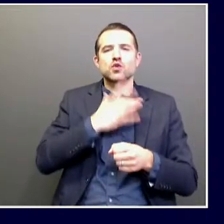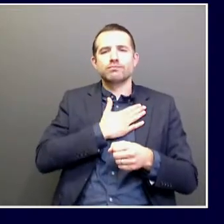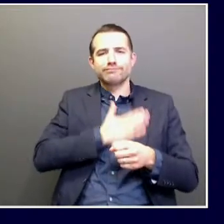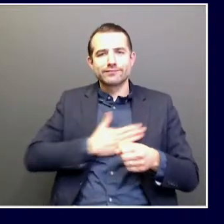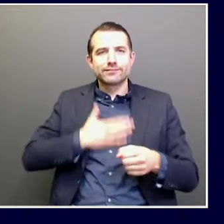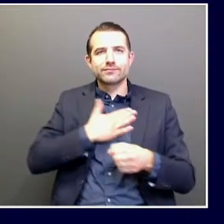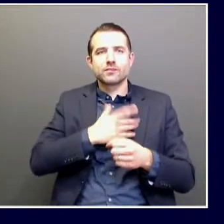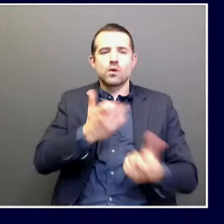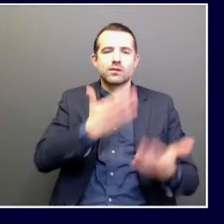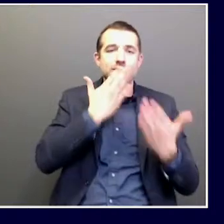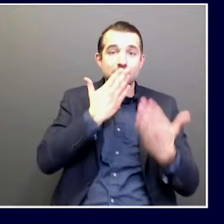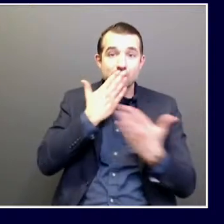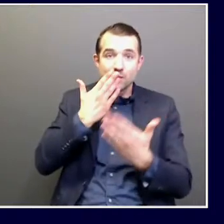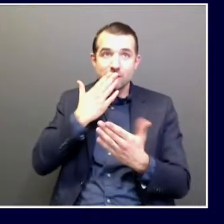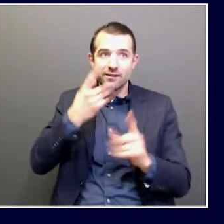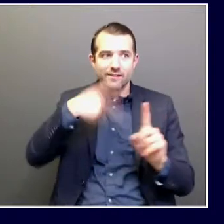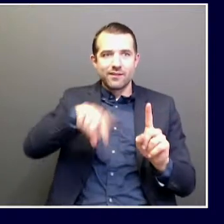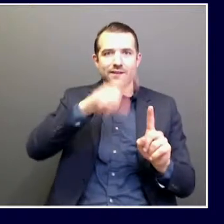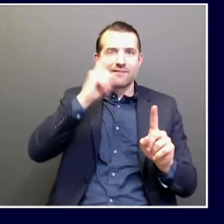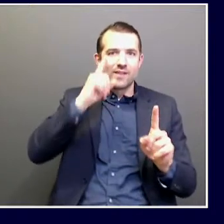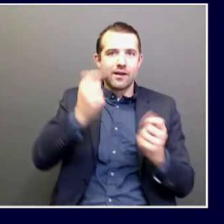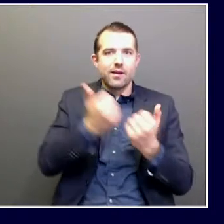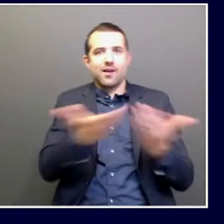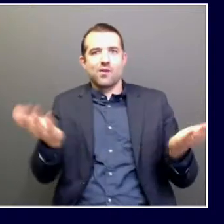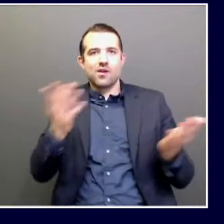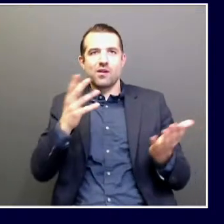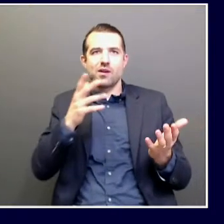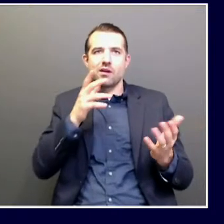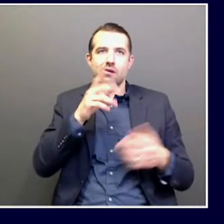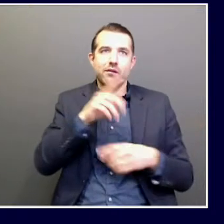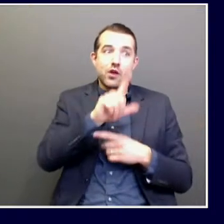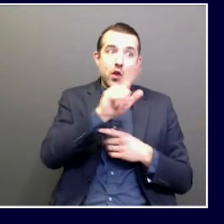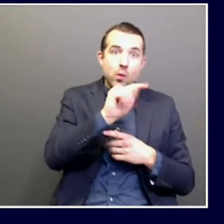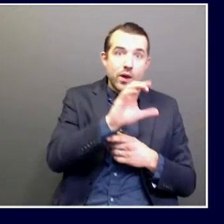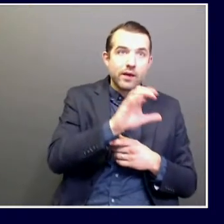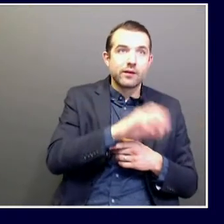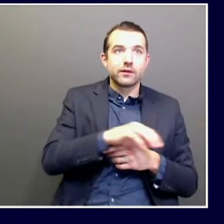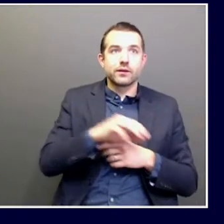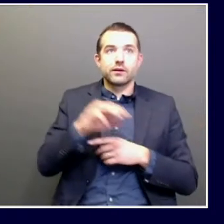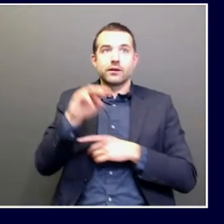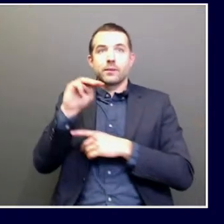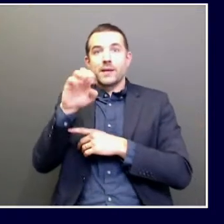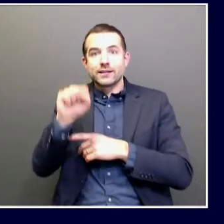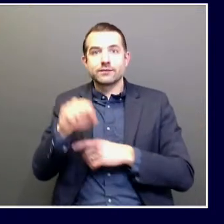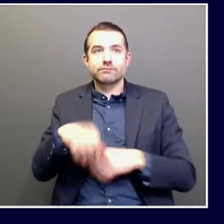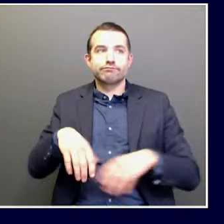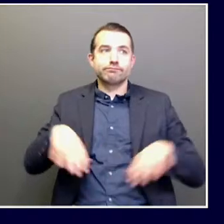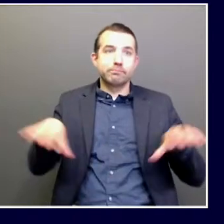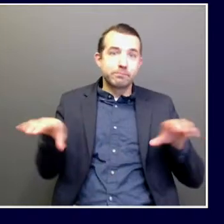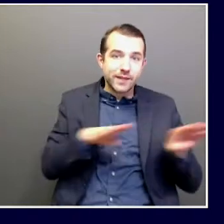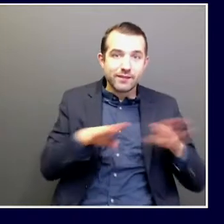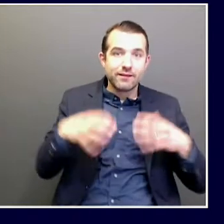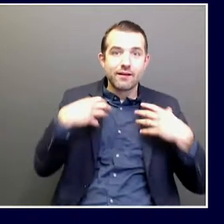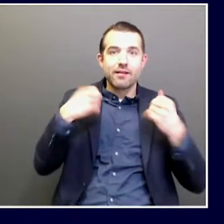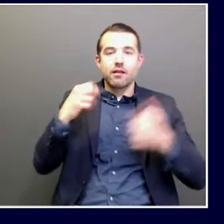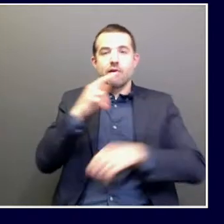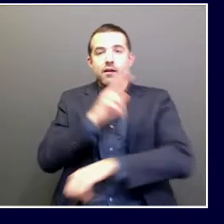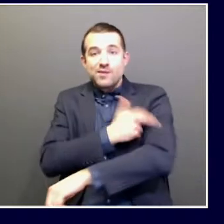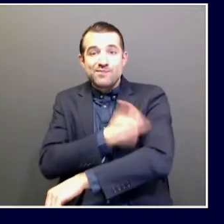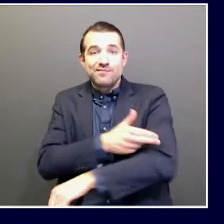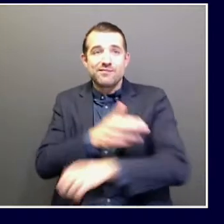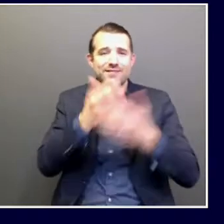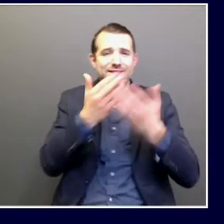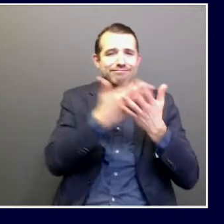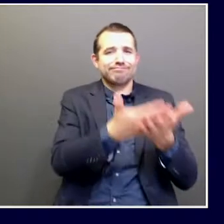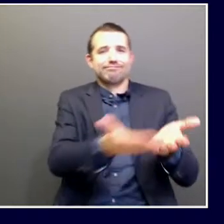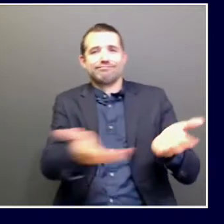facility, a hospital, a long-term care facility, EMS, behavioral health, just thank them because they're doing amazing work. Thank you. Agreed.